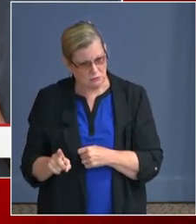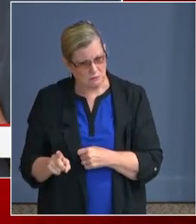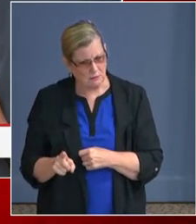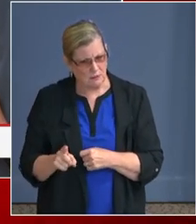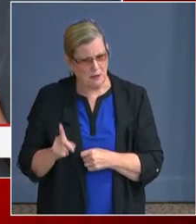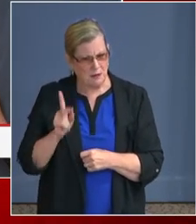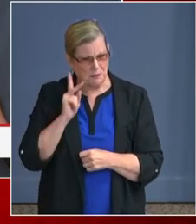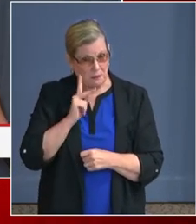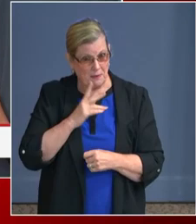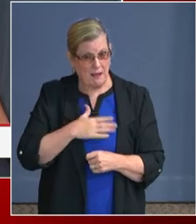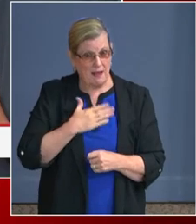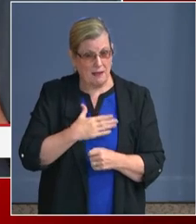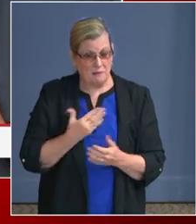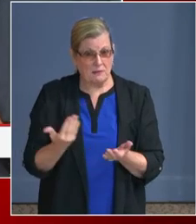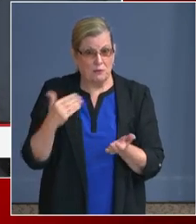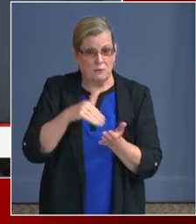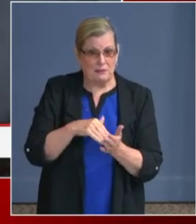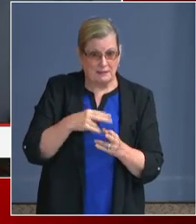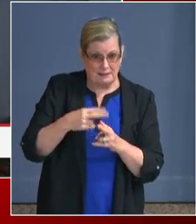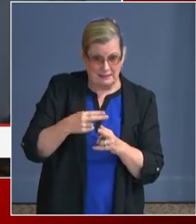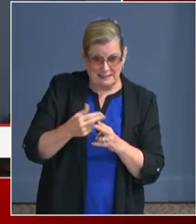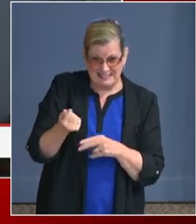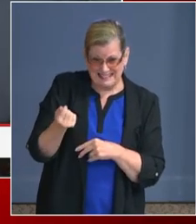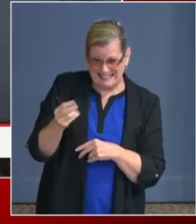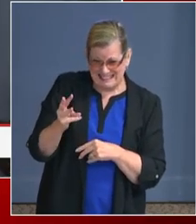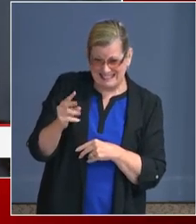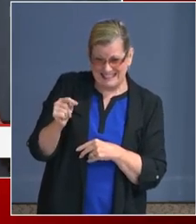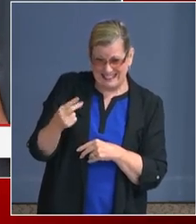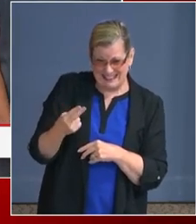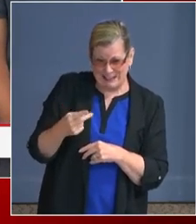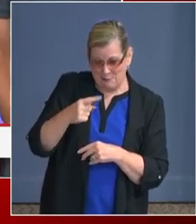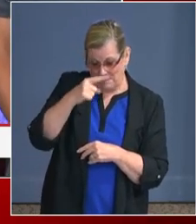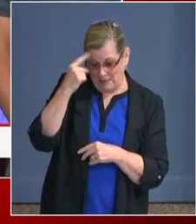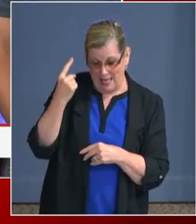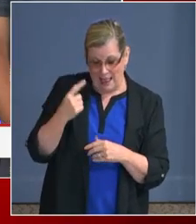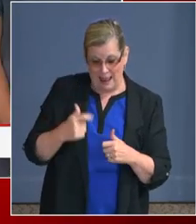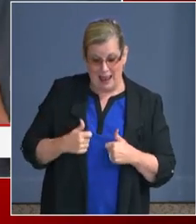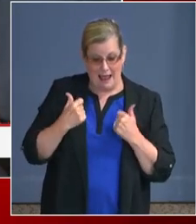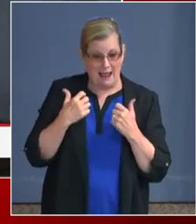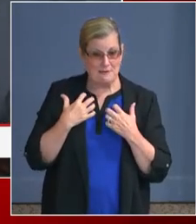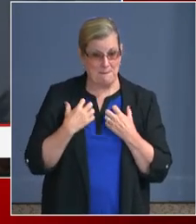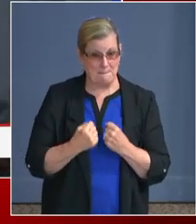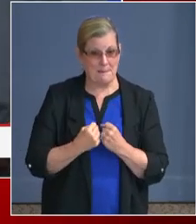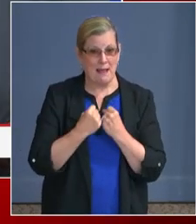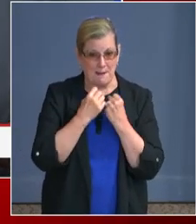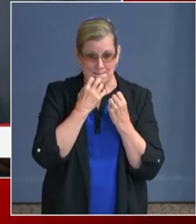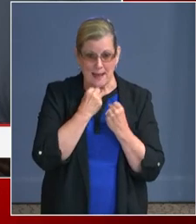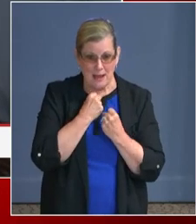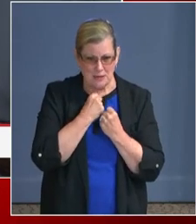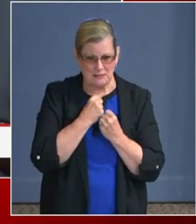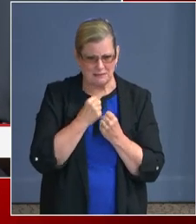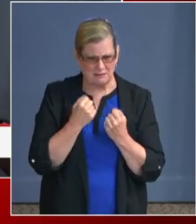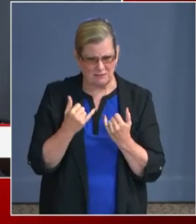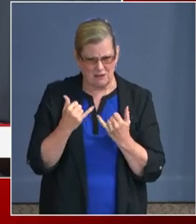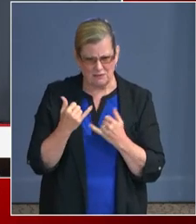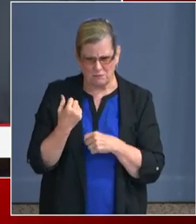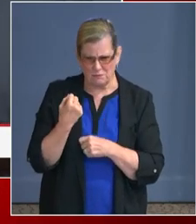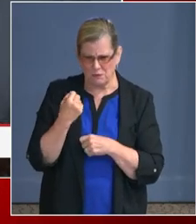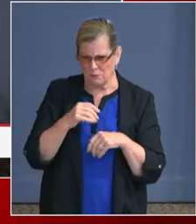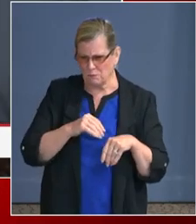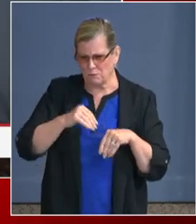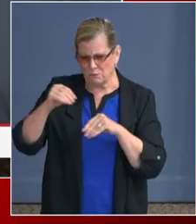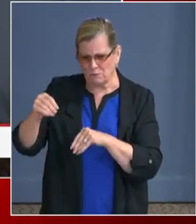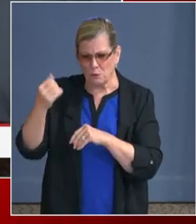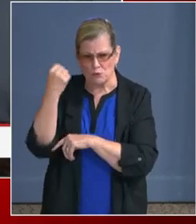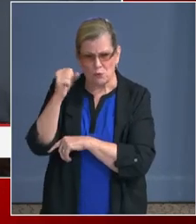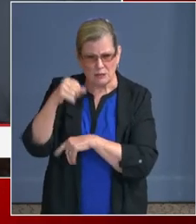the renaming of 16th to Black Lives Matter Plaza and seeing the mural out there. Yesterday, it was closed. A lot of those protesters were moved out of the way. We've